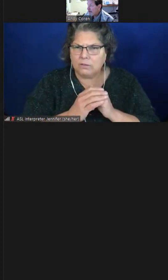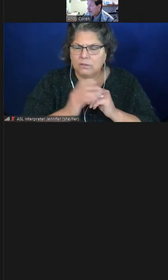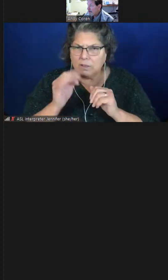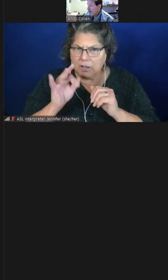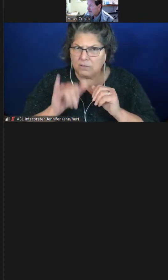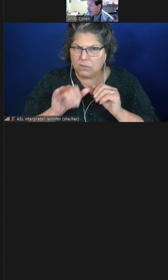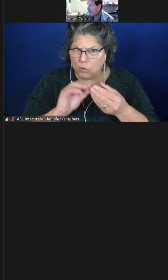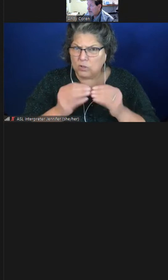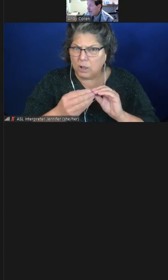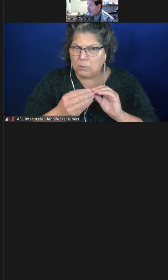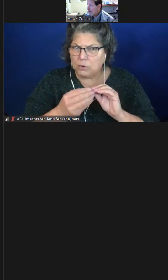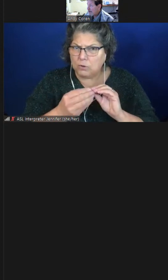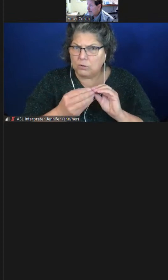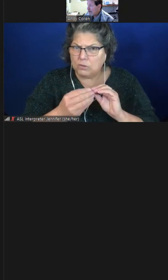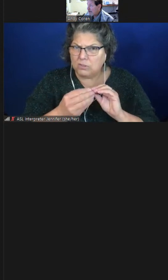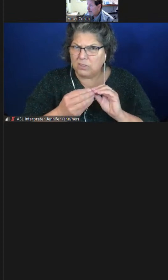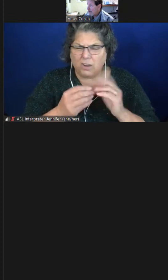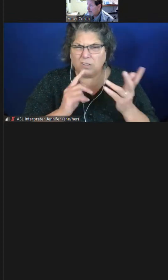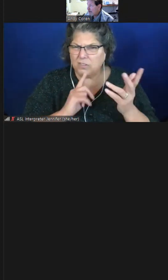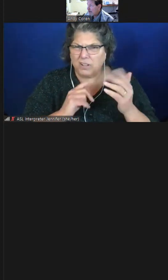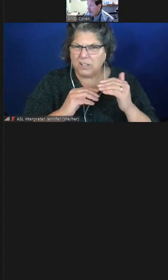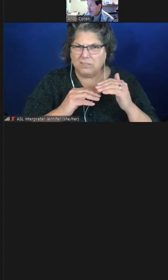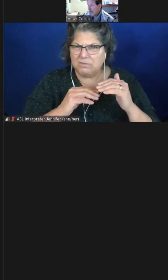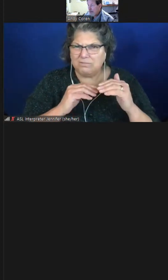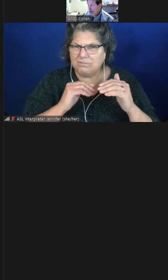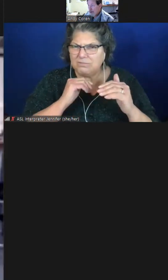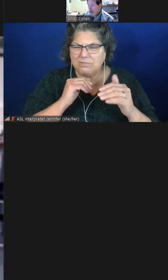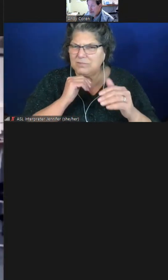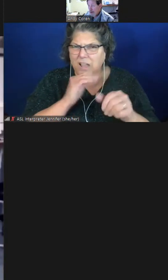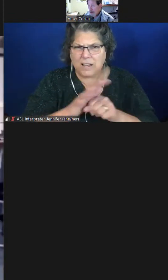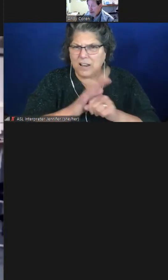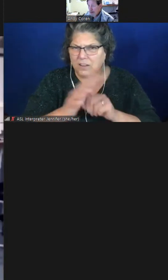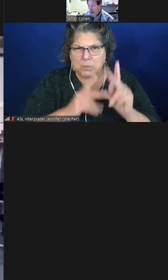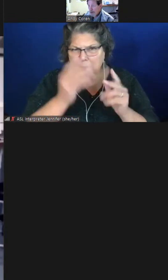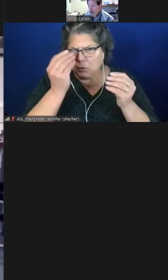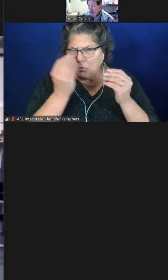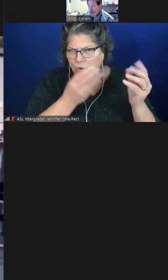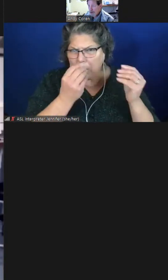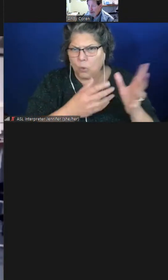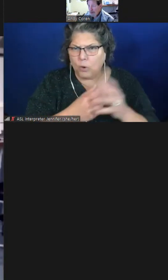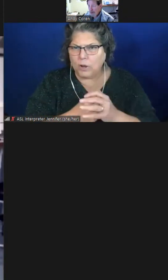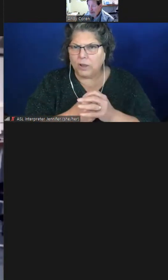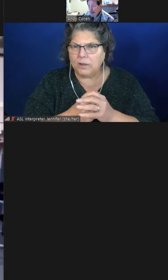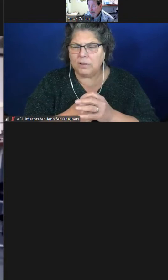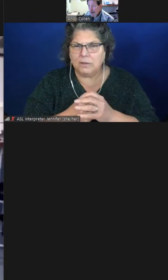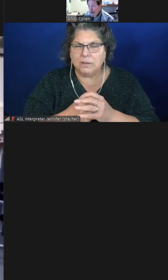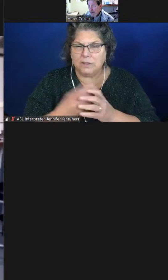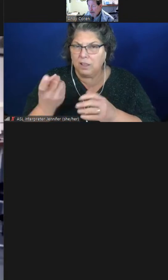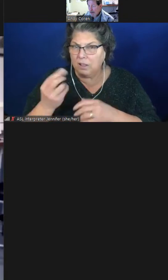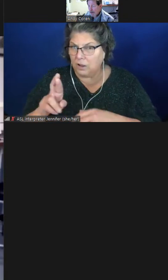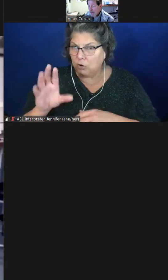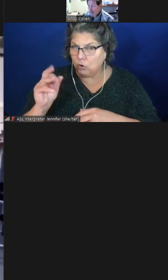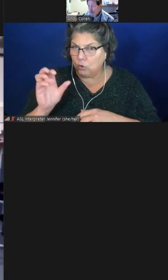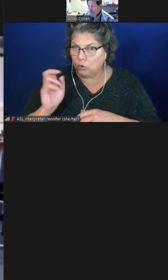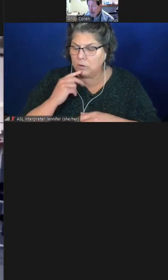are actually underreported. Well, you know what? I'm going to just, if I